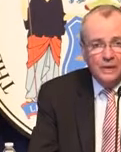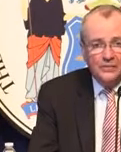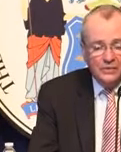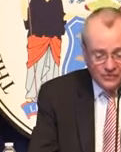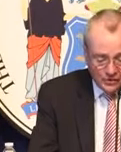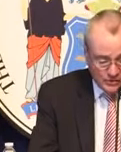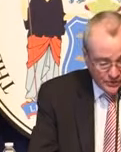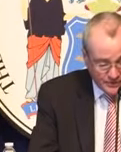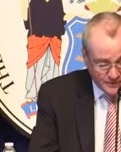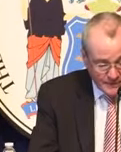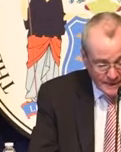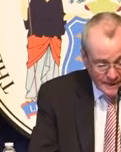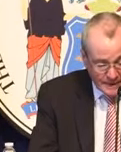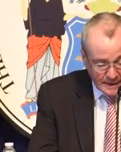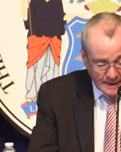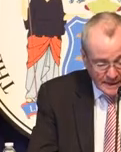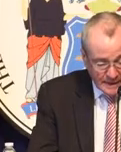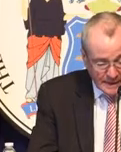3,156 blessed souls.